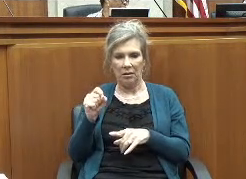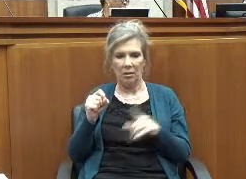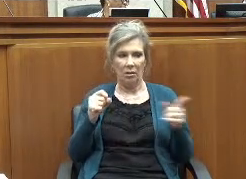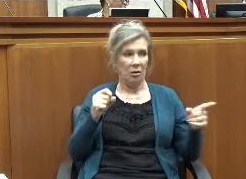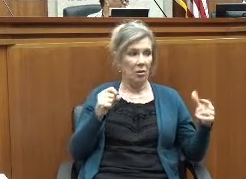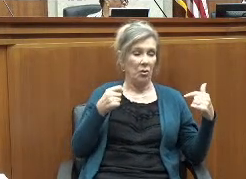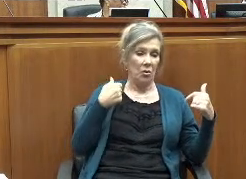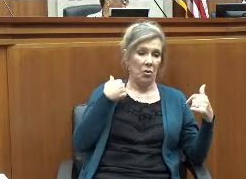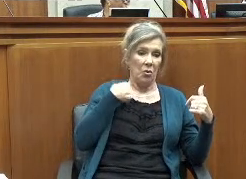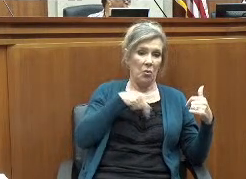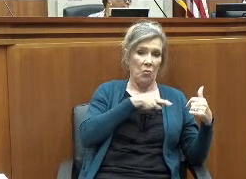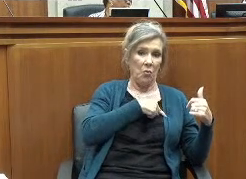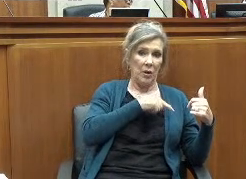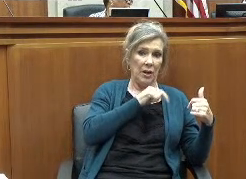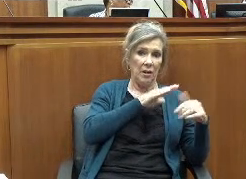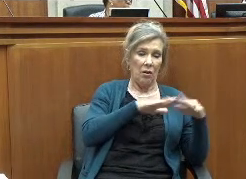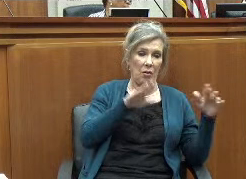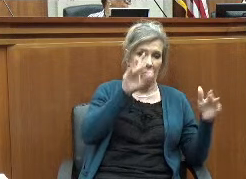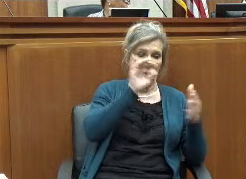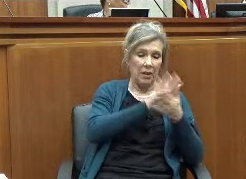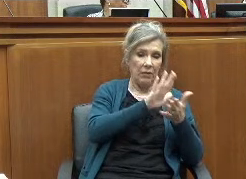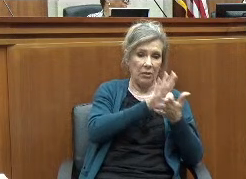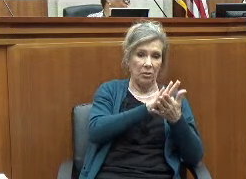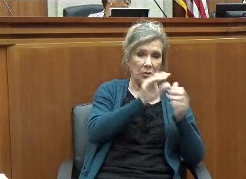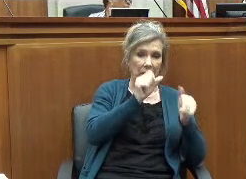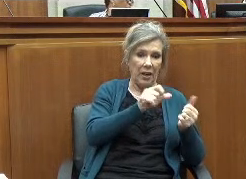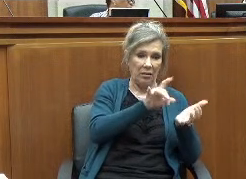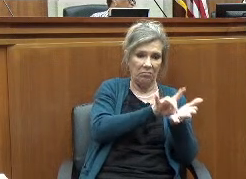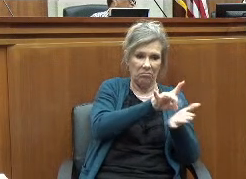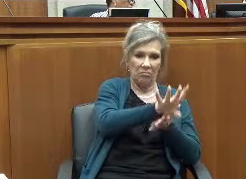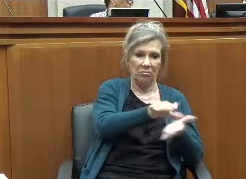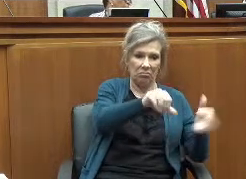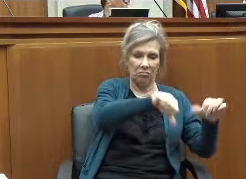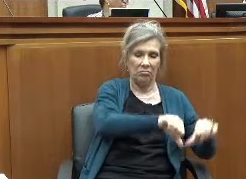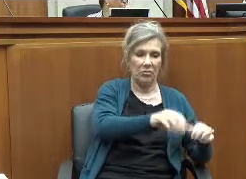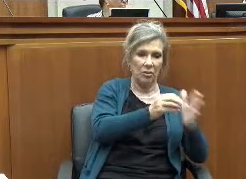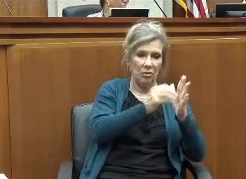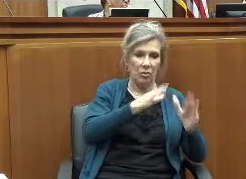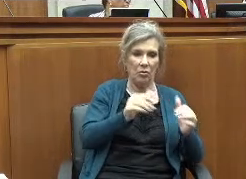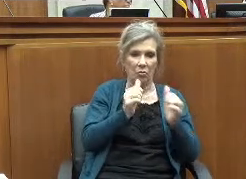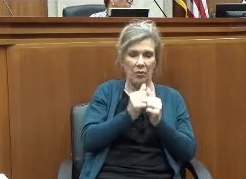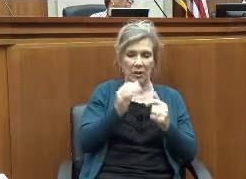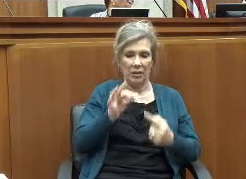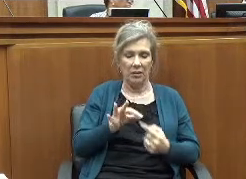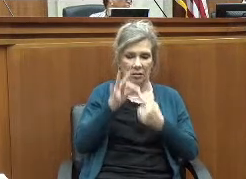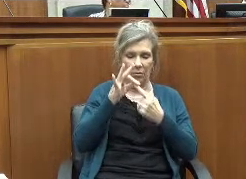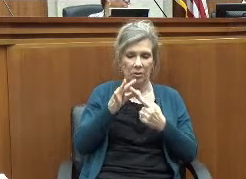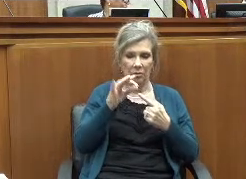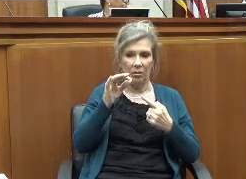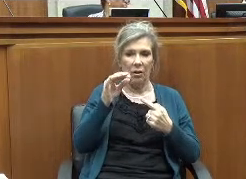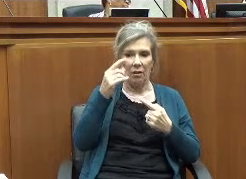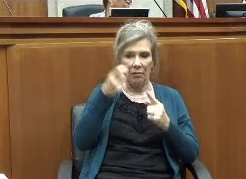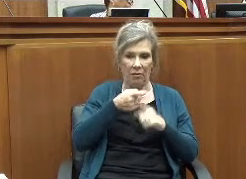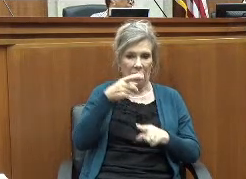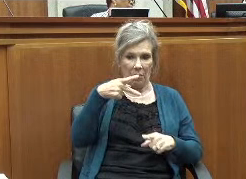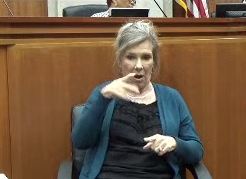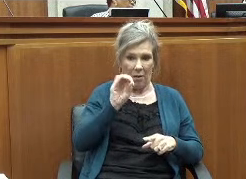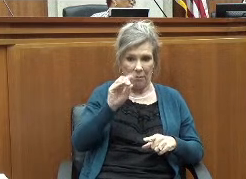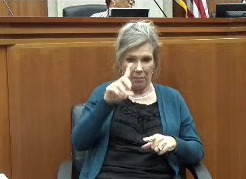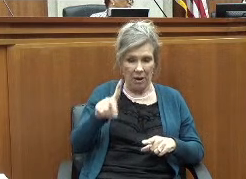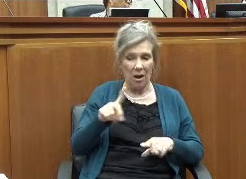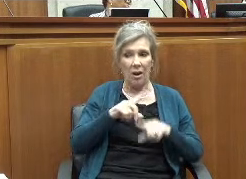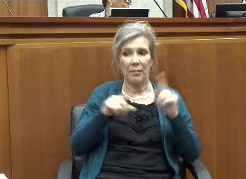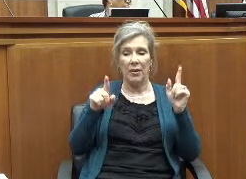believe that a school can exclude a student with an exceptionality from a pod. But at the same time, we